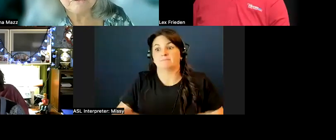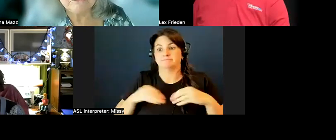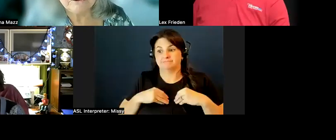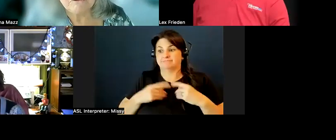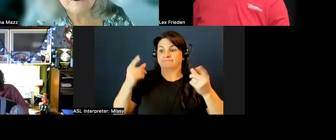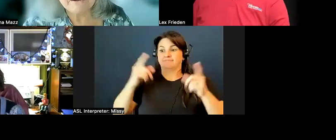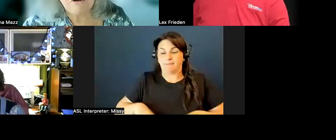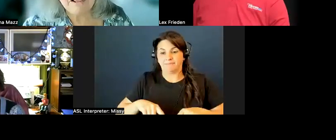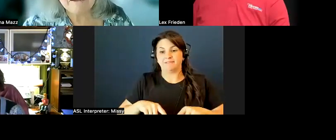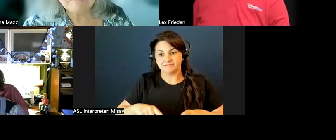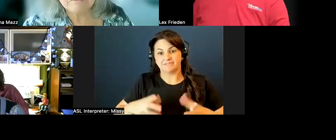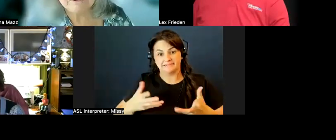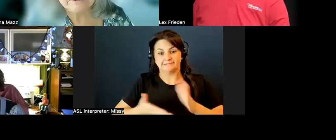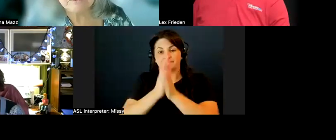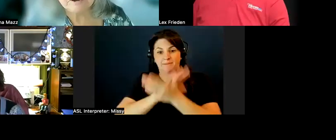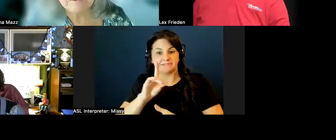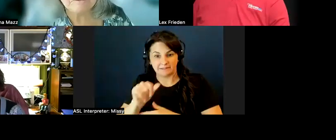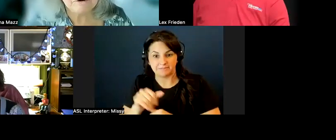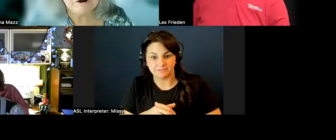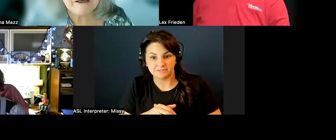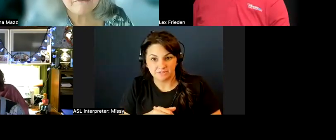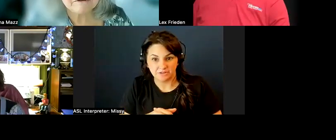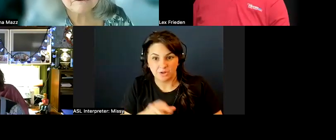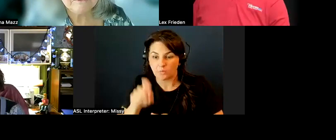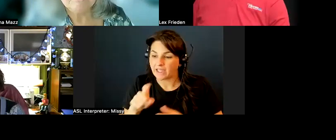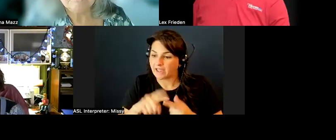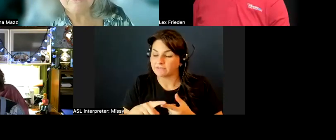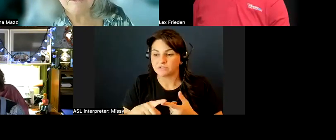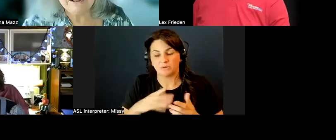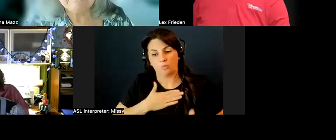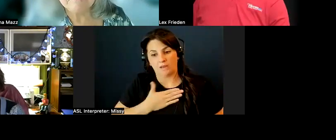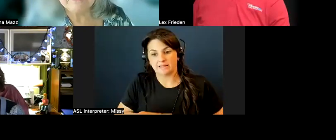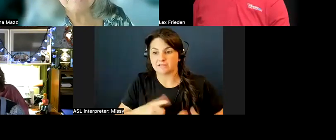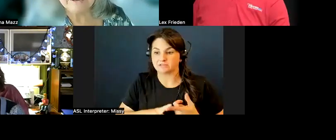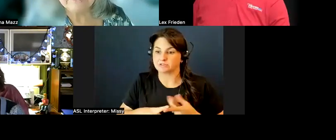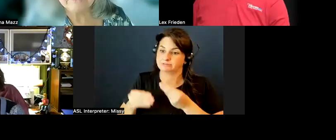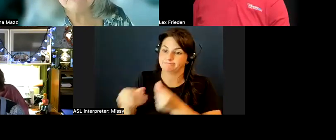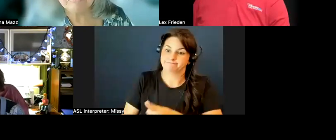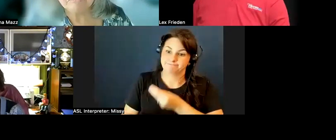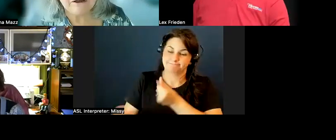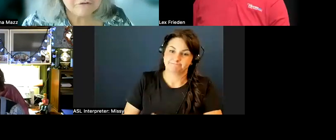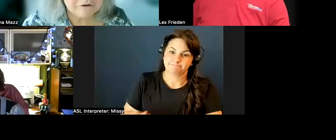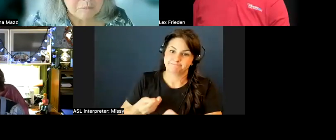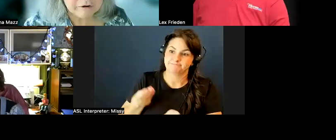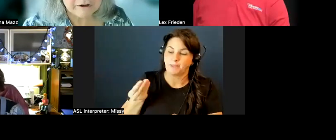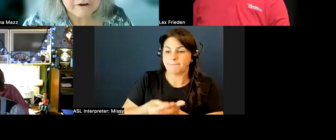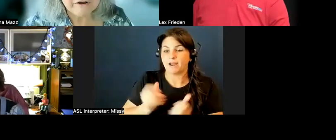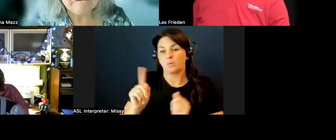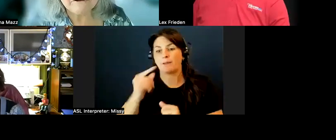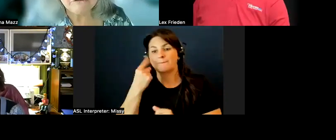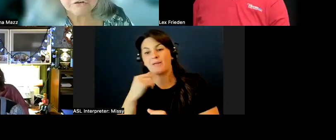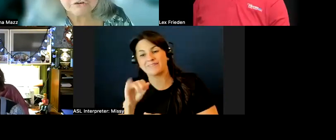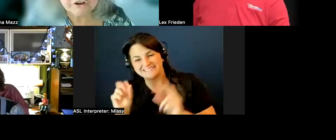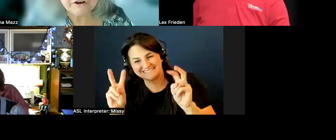And so, we all have to be willing to put our money where our mouth is. We all have to be demanding from the housing